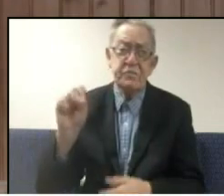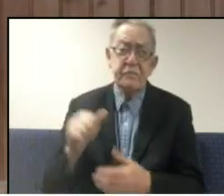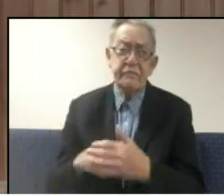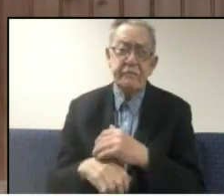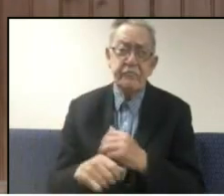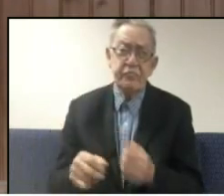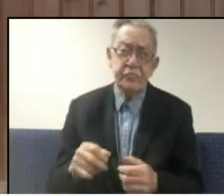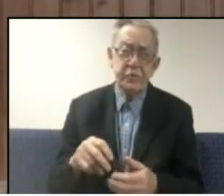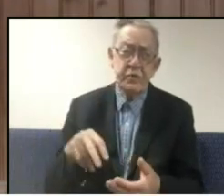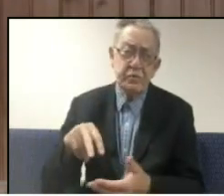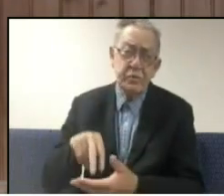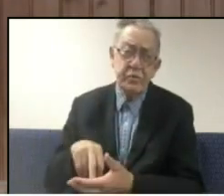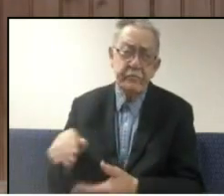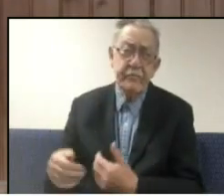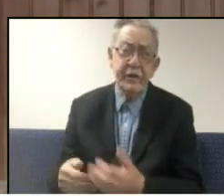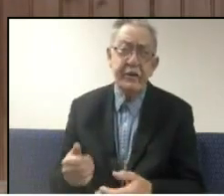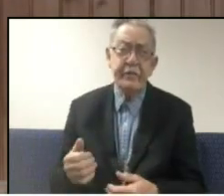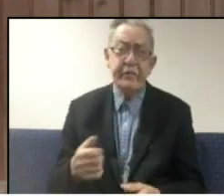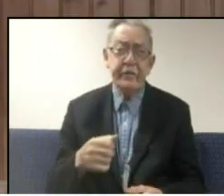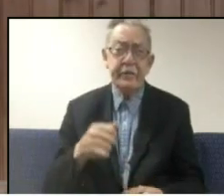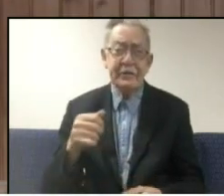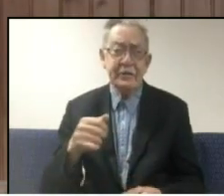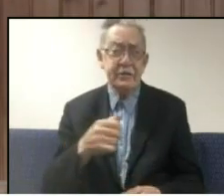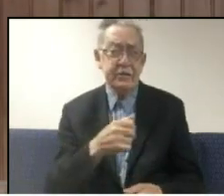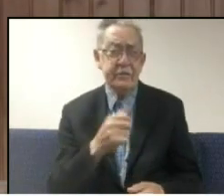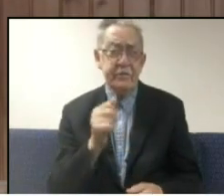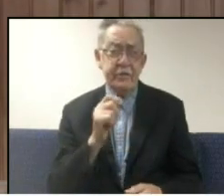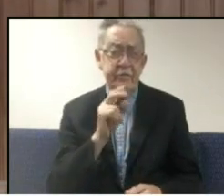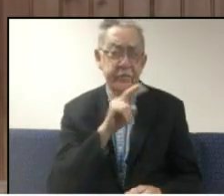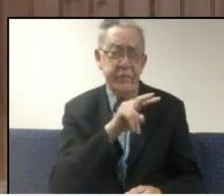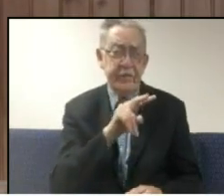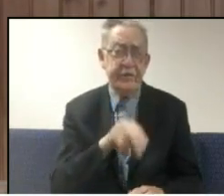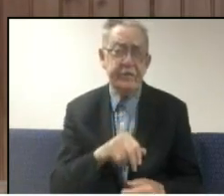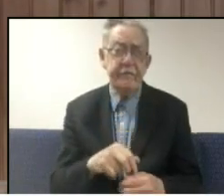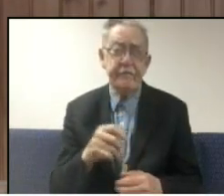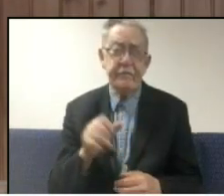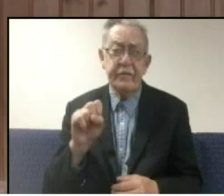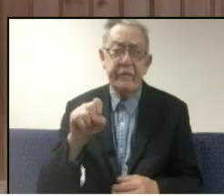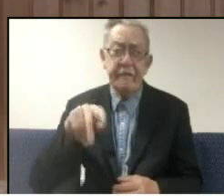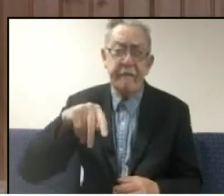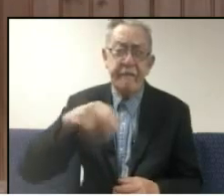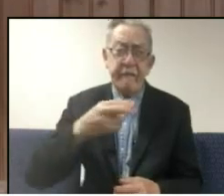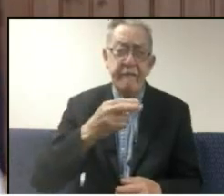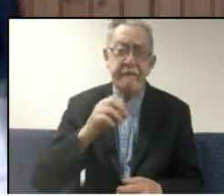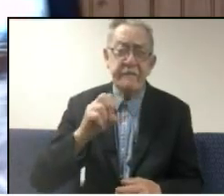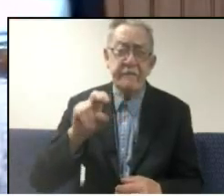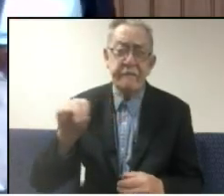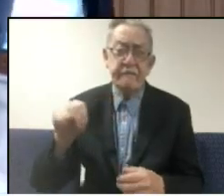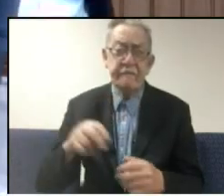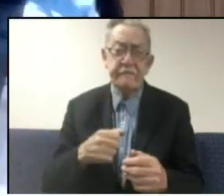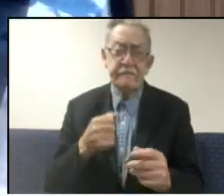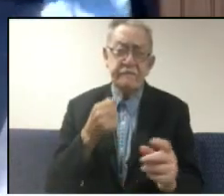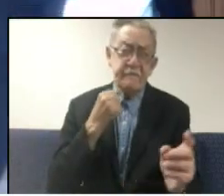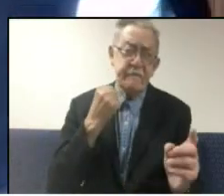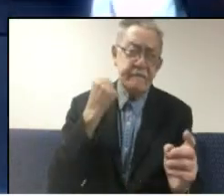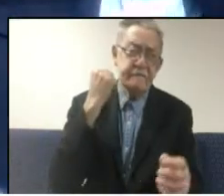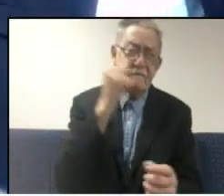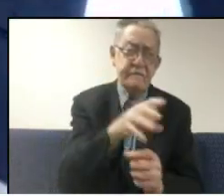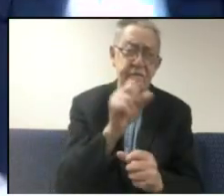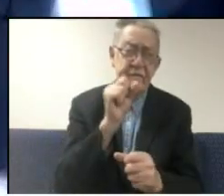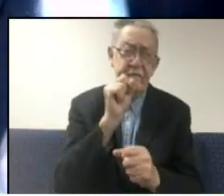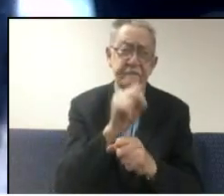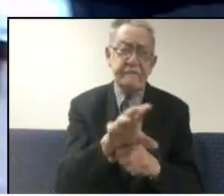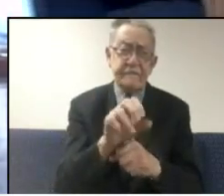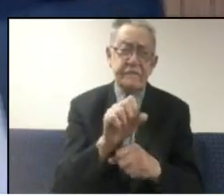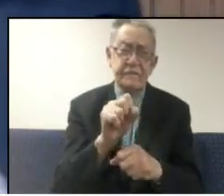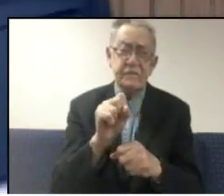while Stephen gets stoned. He is one who is on his way to Damascus with letters from the Sanhedrin to